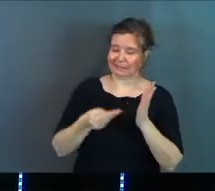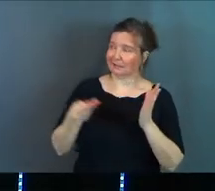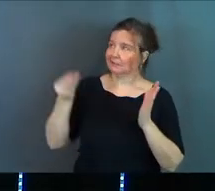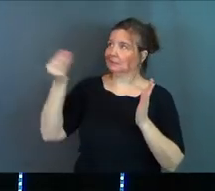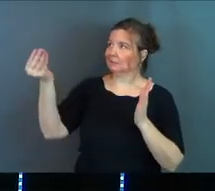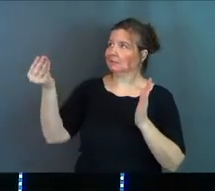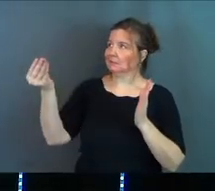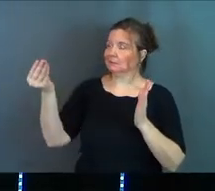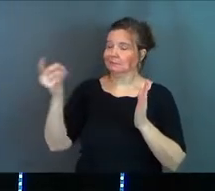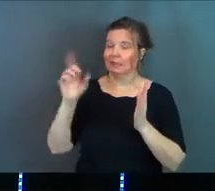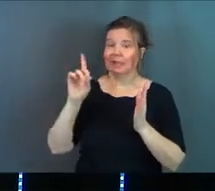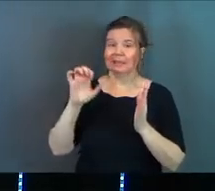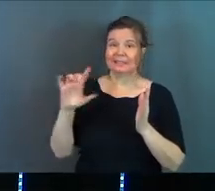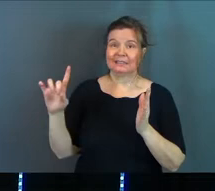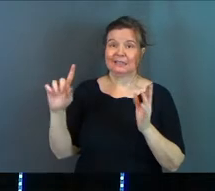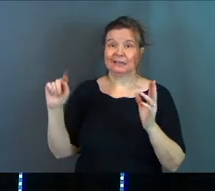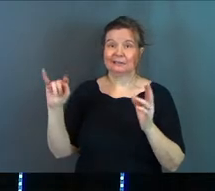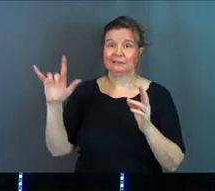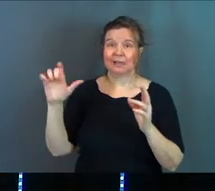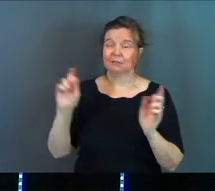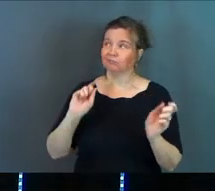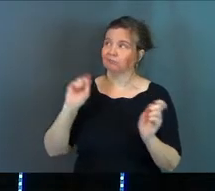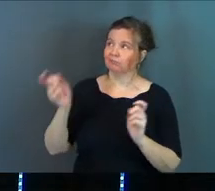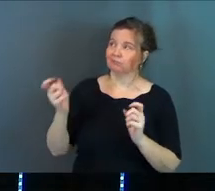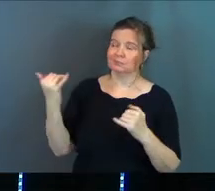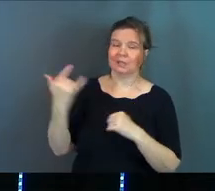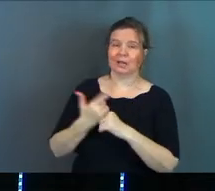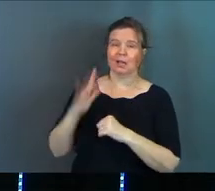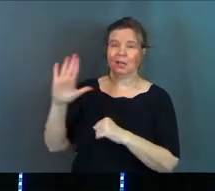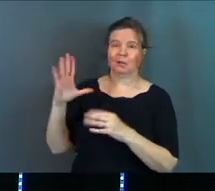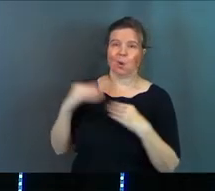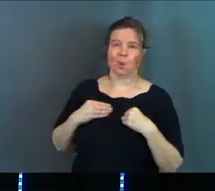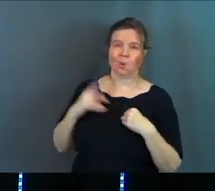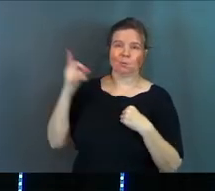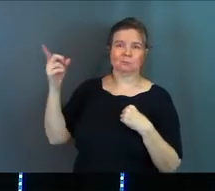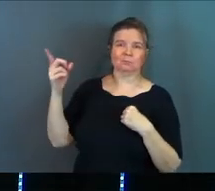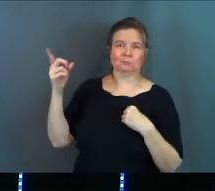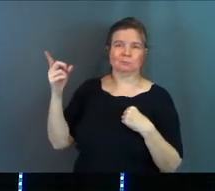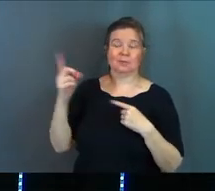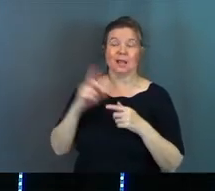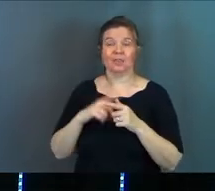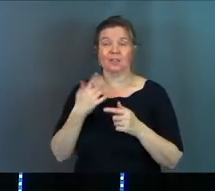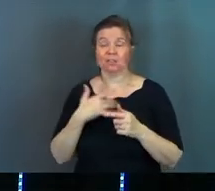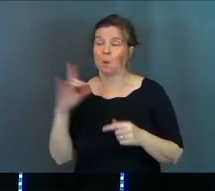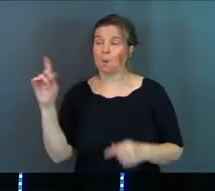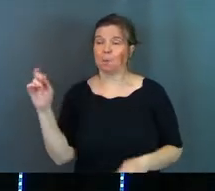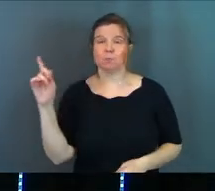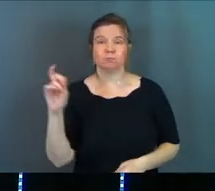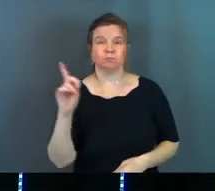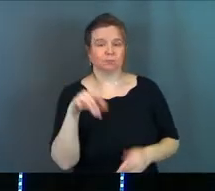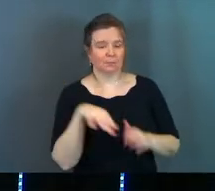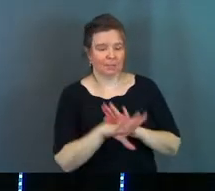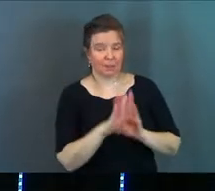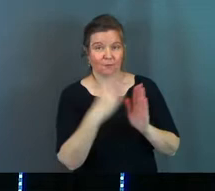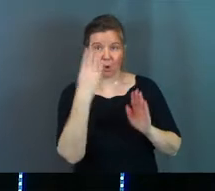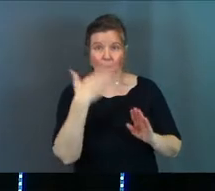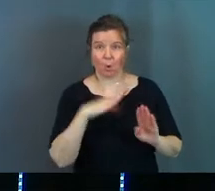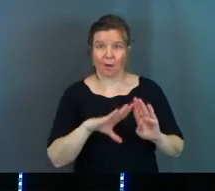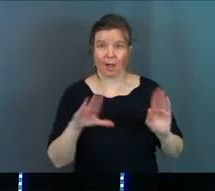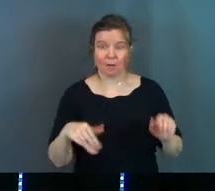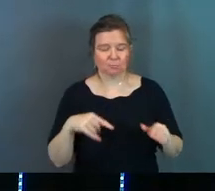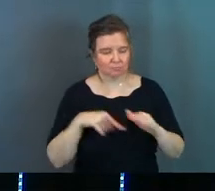keys, and I'm going to hand you the deed right now today. The house belongs to you, Jesus. And then Jesus comes walking in the front door of your